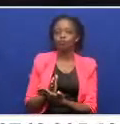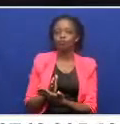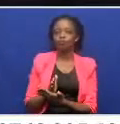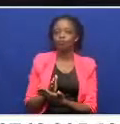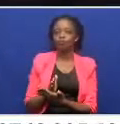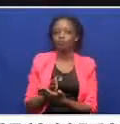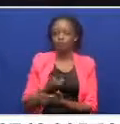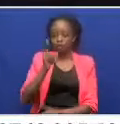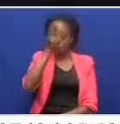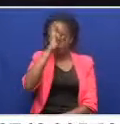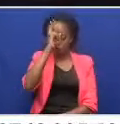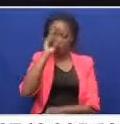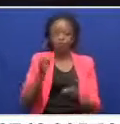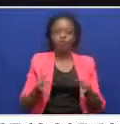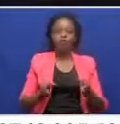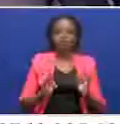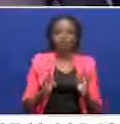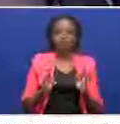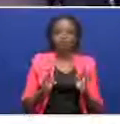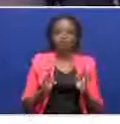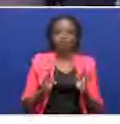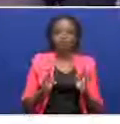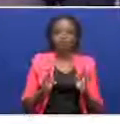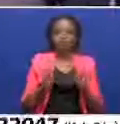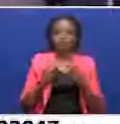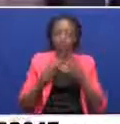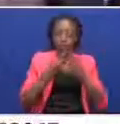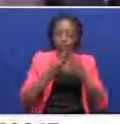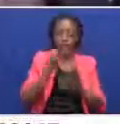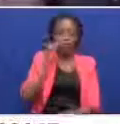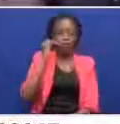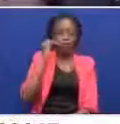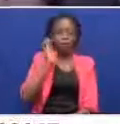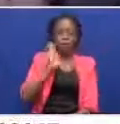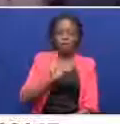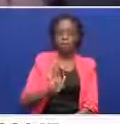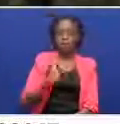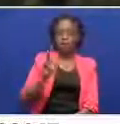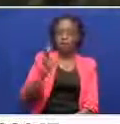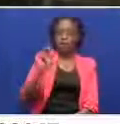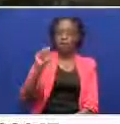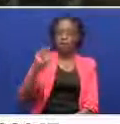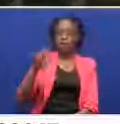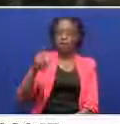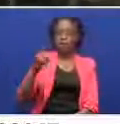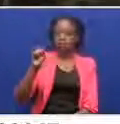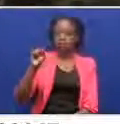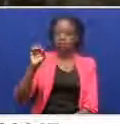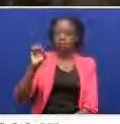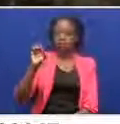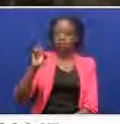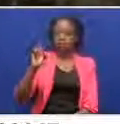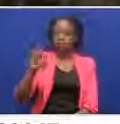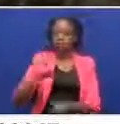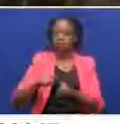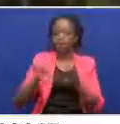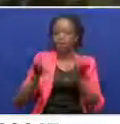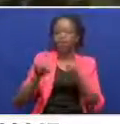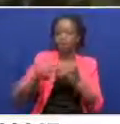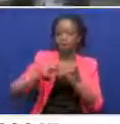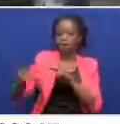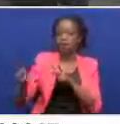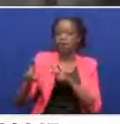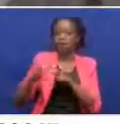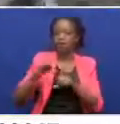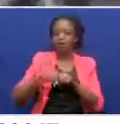The police officers in their hundreds raided Sudi's home in Kapseret, but the legislator escaped after an